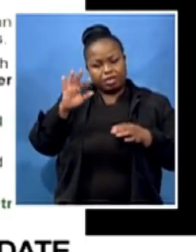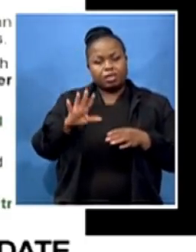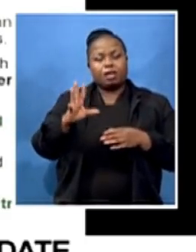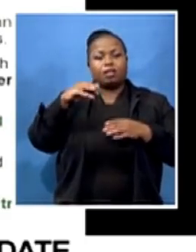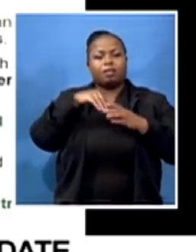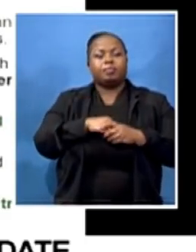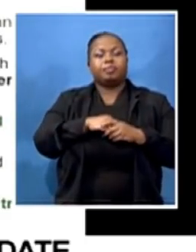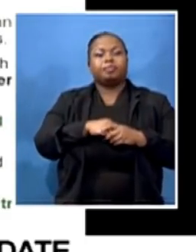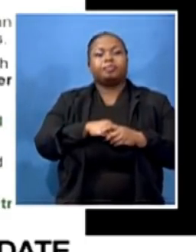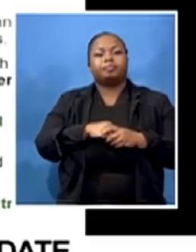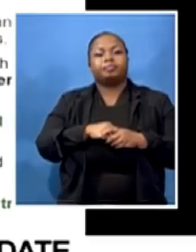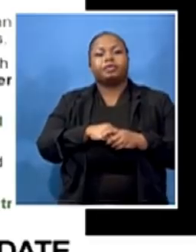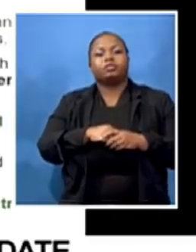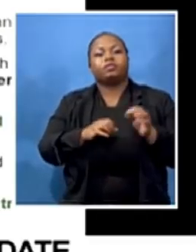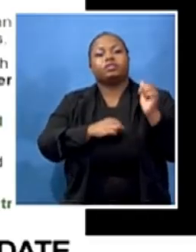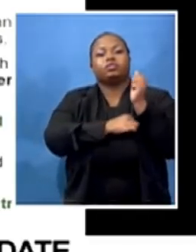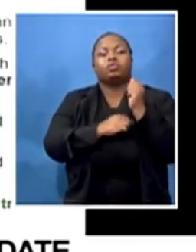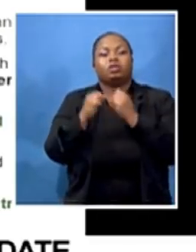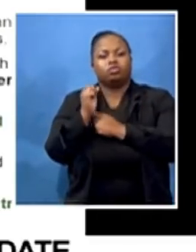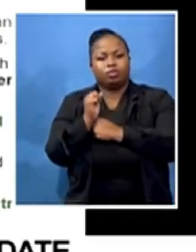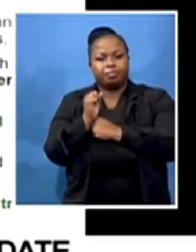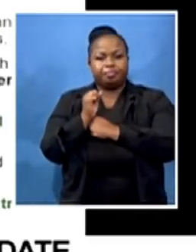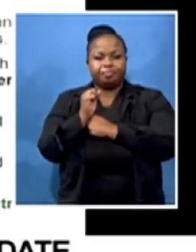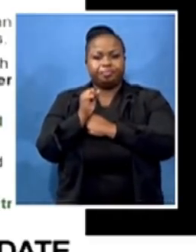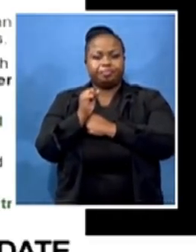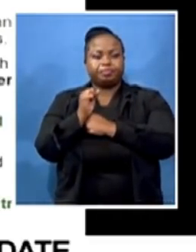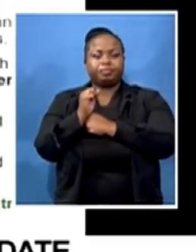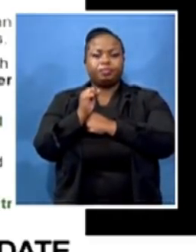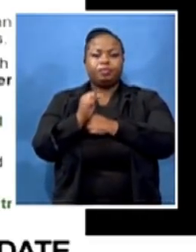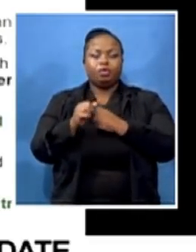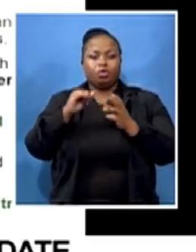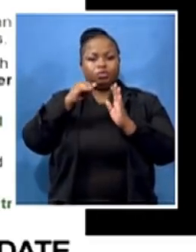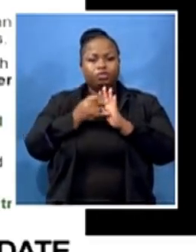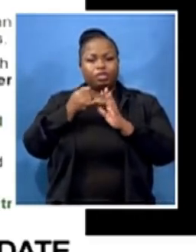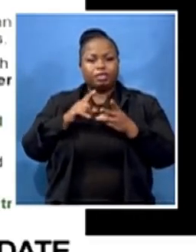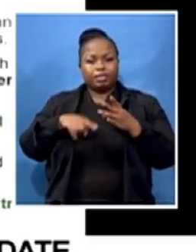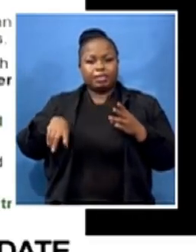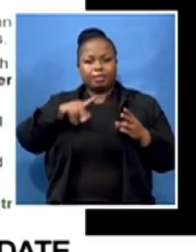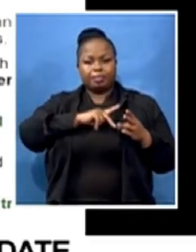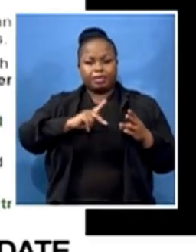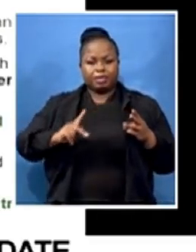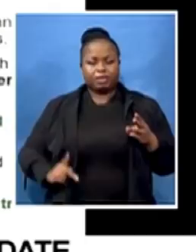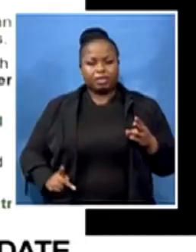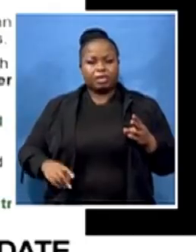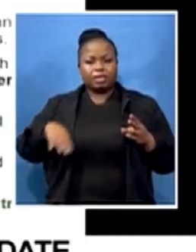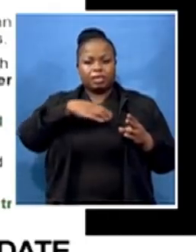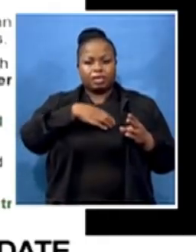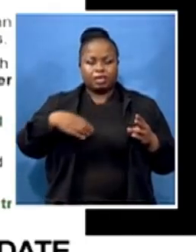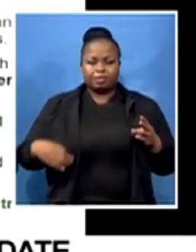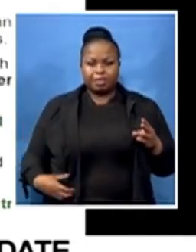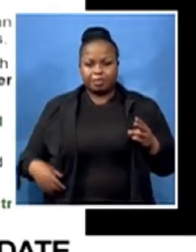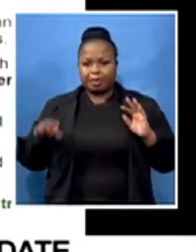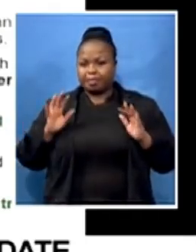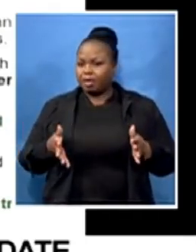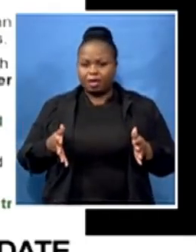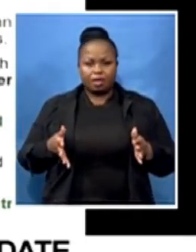structure. Instead of it just being the president and the premiers, we've included the MECs who